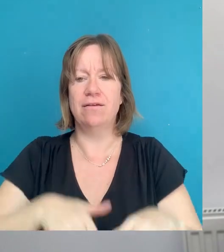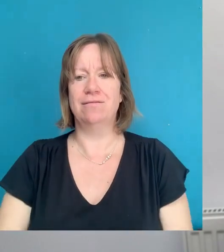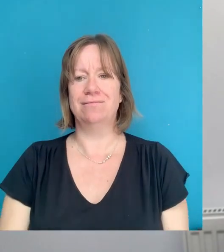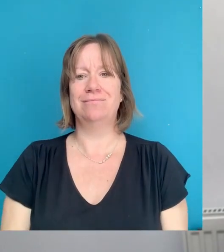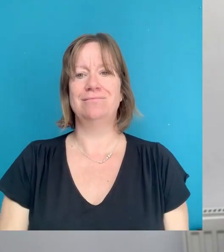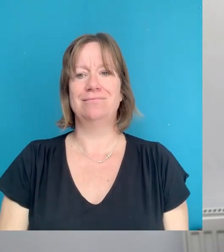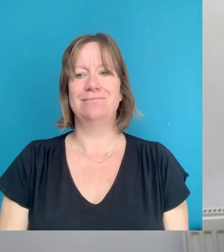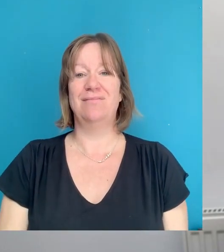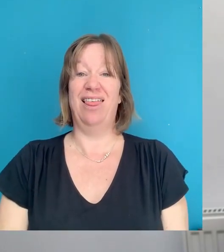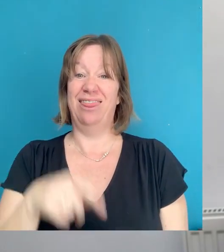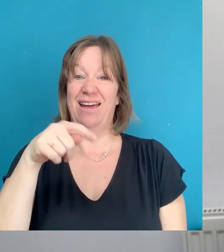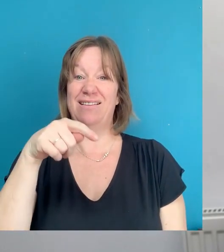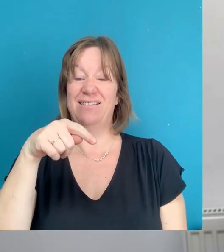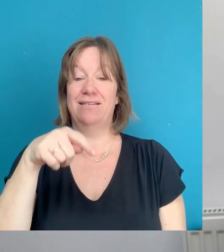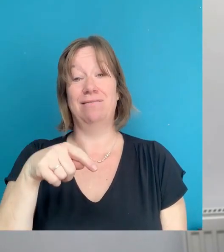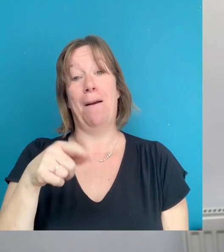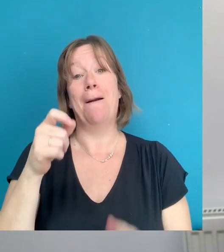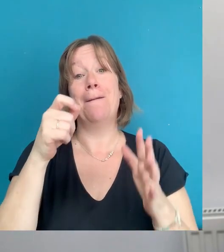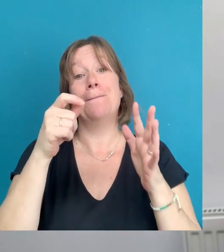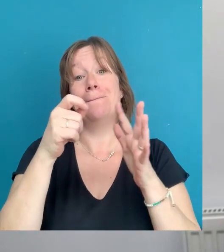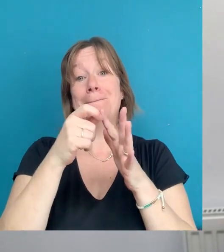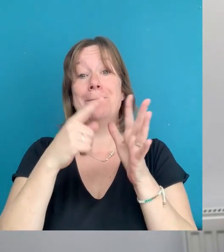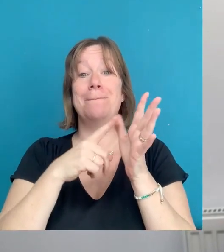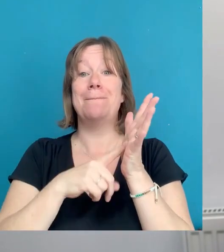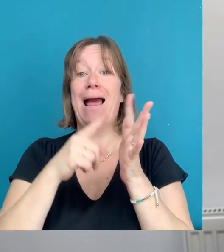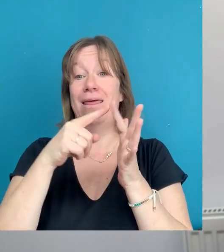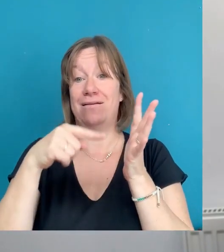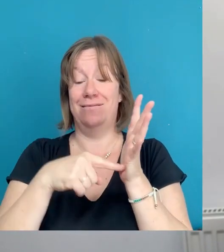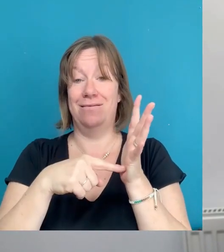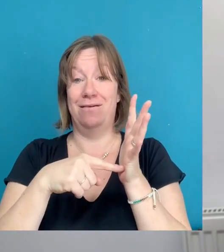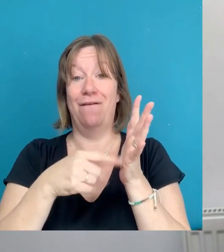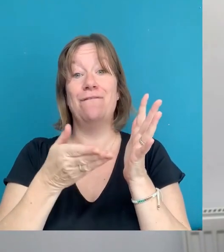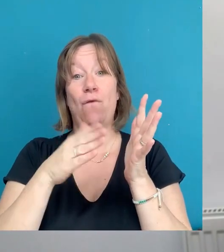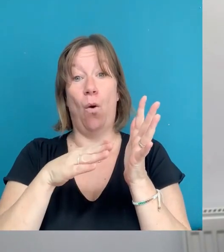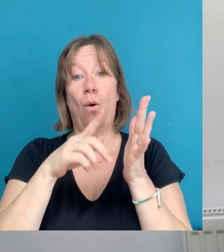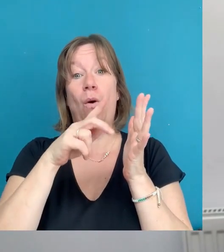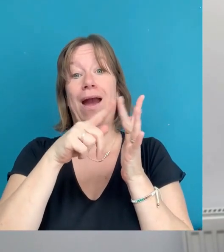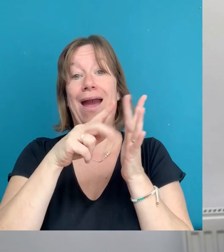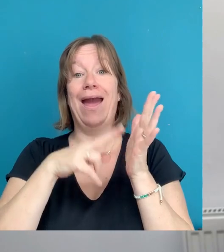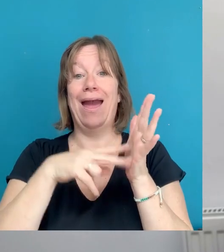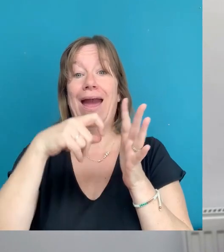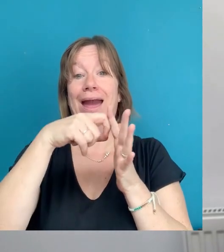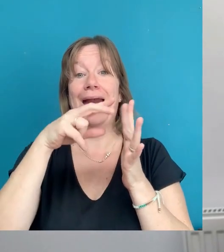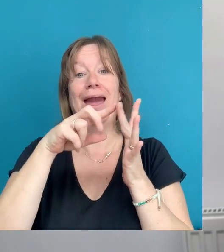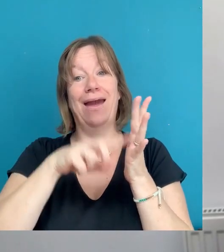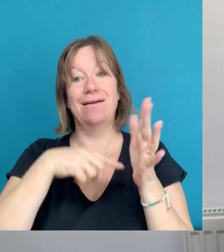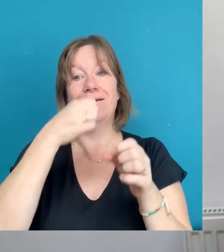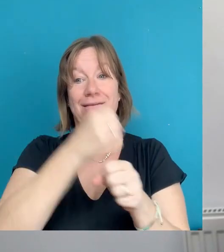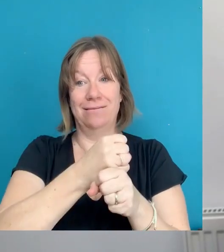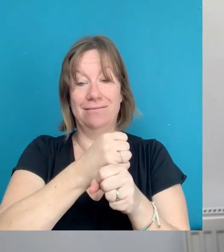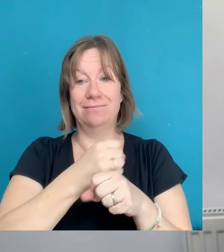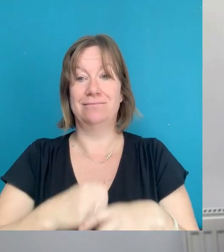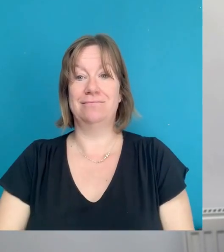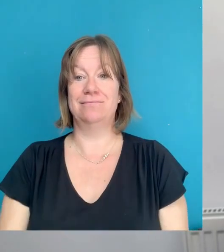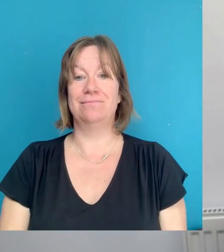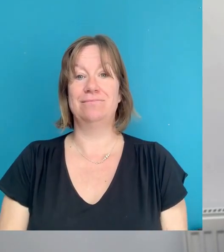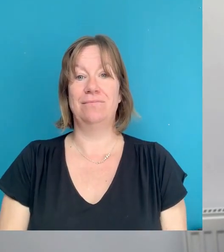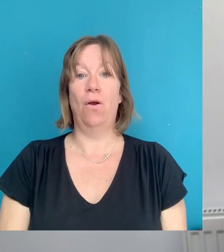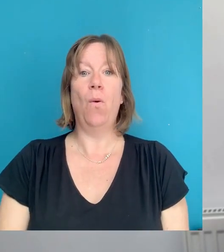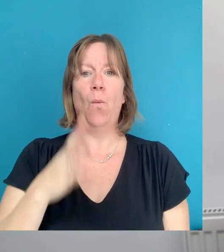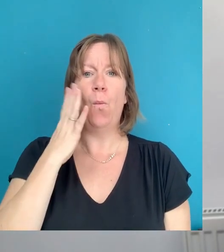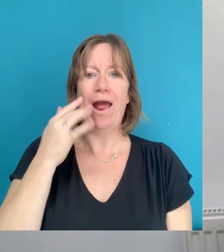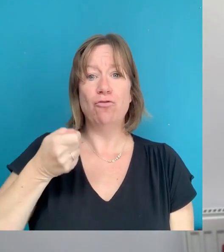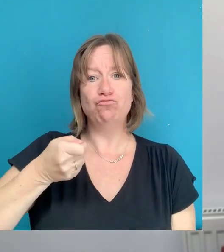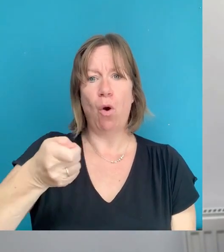slightly. Because this, like I said, is just about inking the palette, nothing more. And as soon as you're happy that your roller